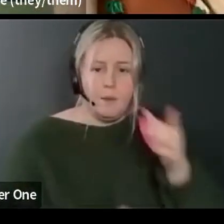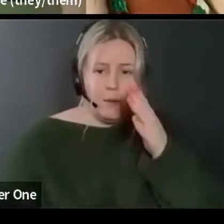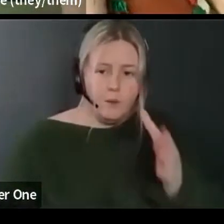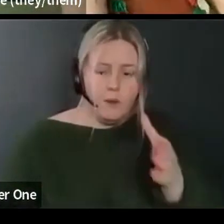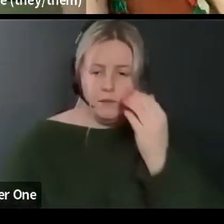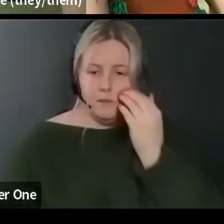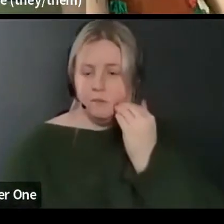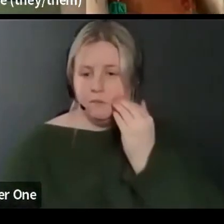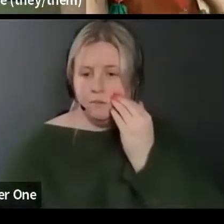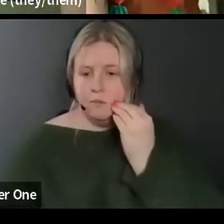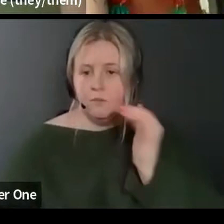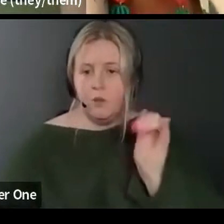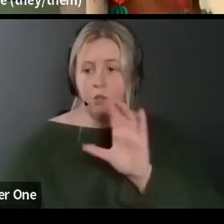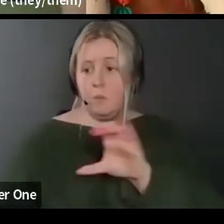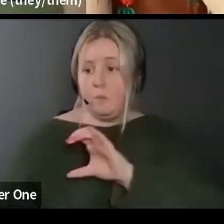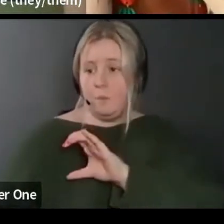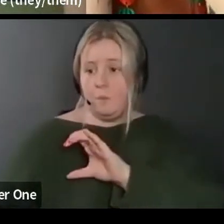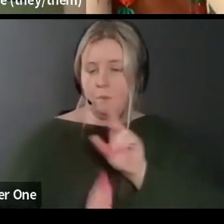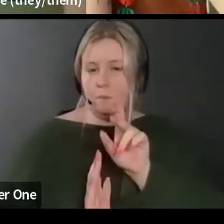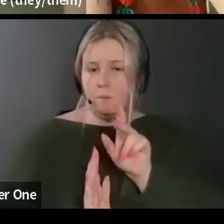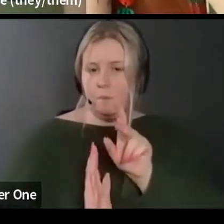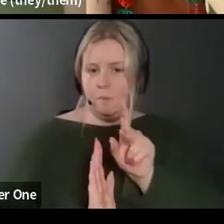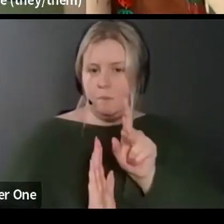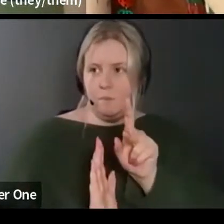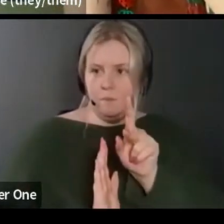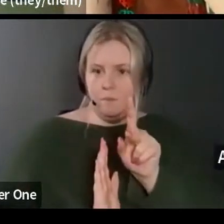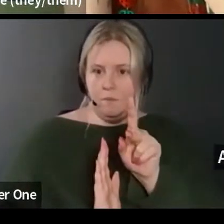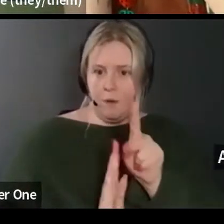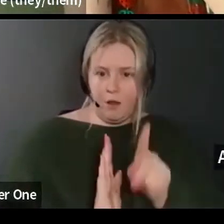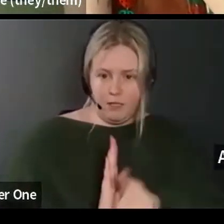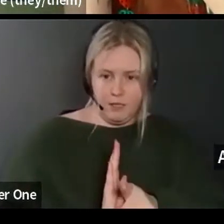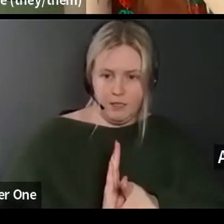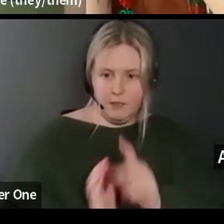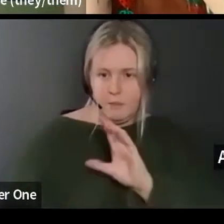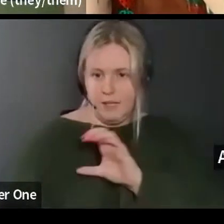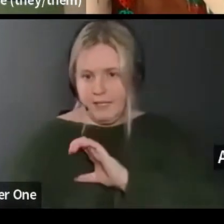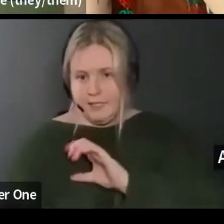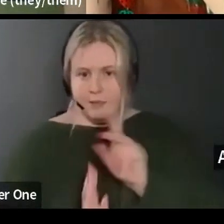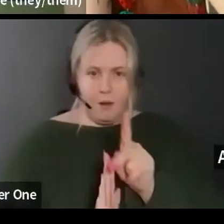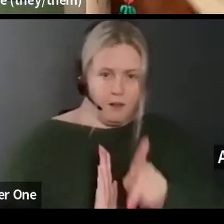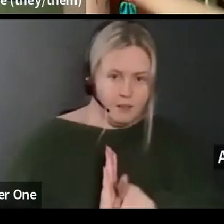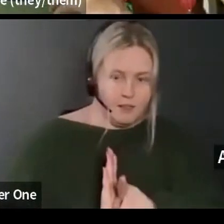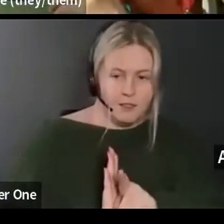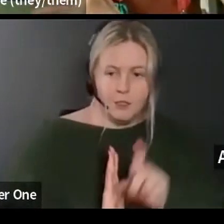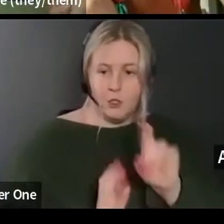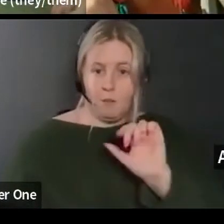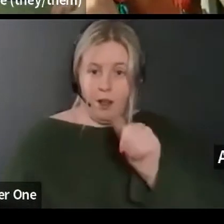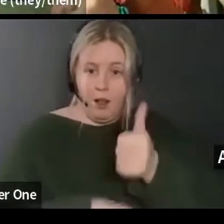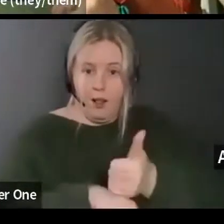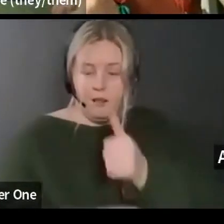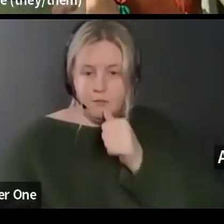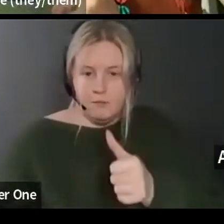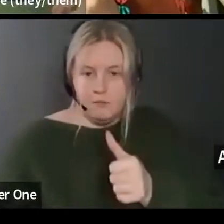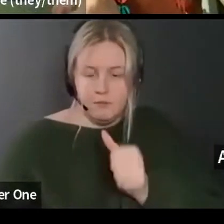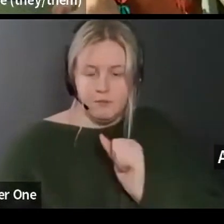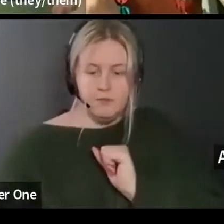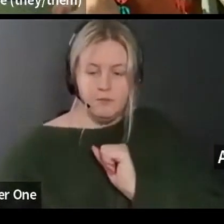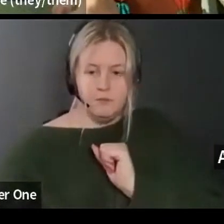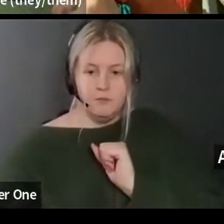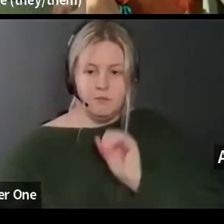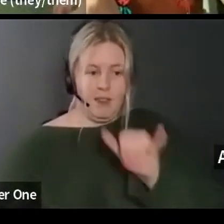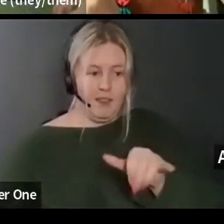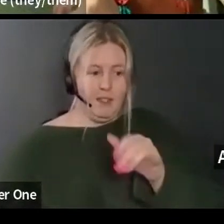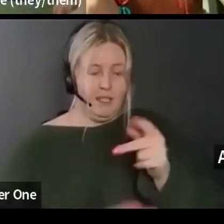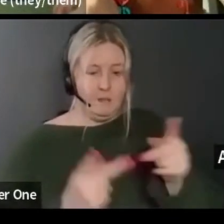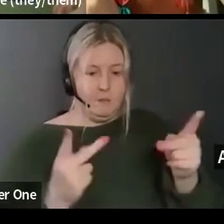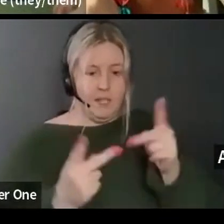is like shouldn't exist. Like start by that. Like why do you have to like hold on to this idea that these like institutions that actually kill people have